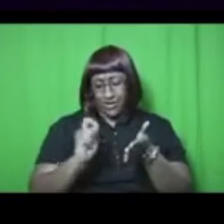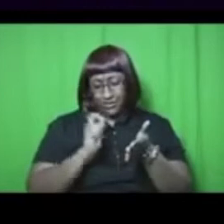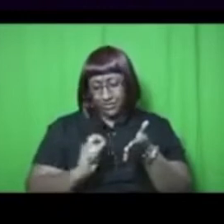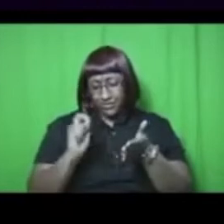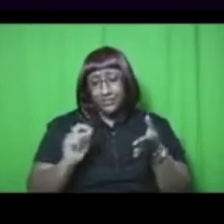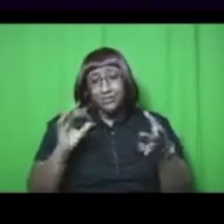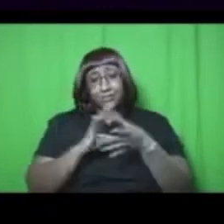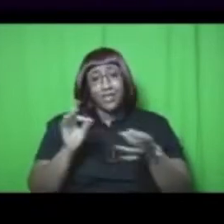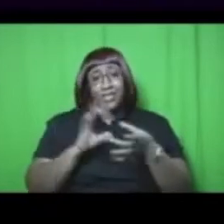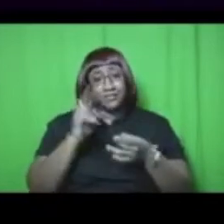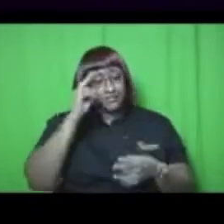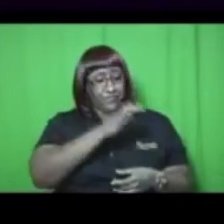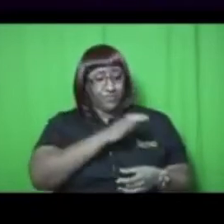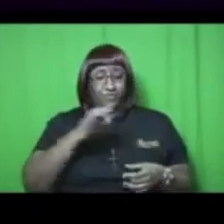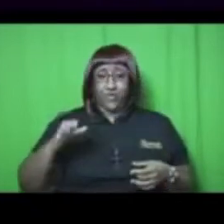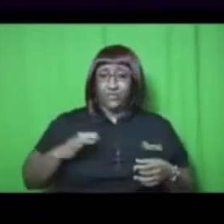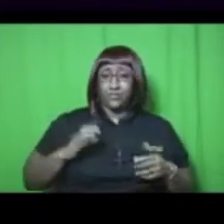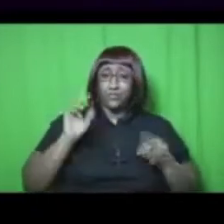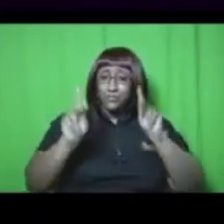for congressional candidates.